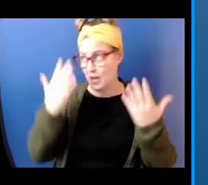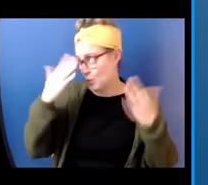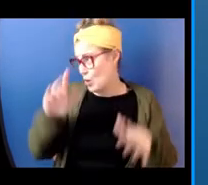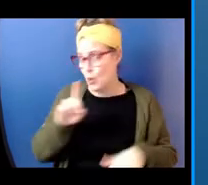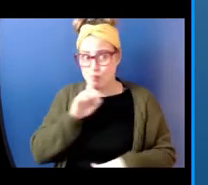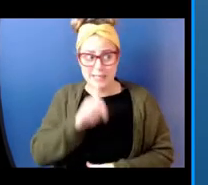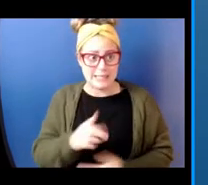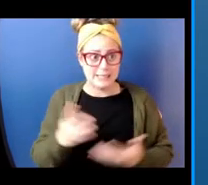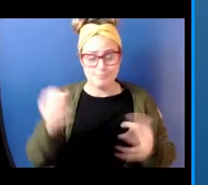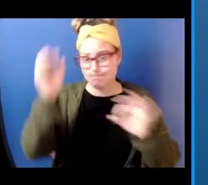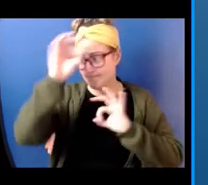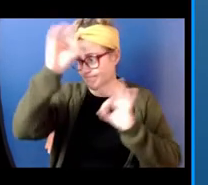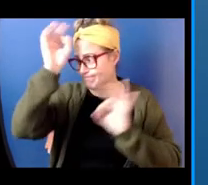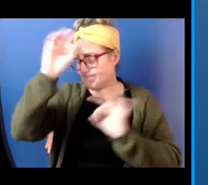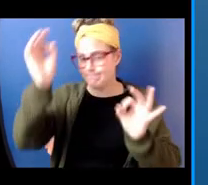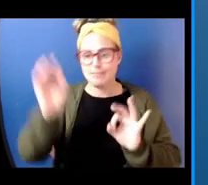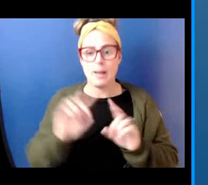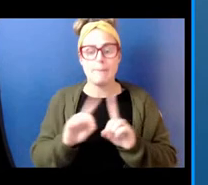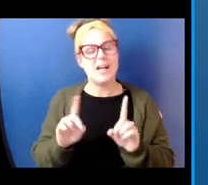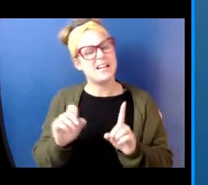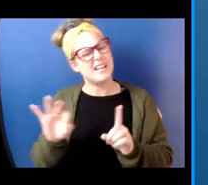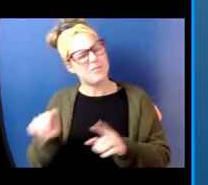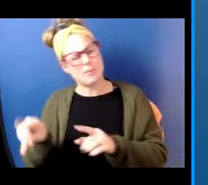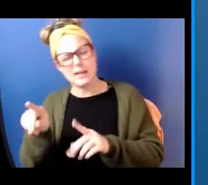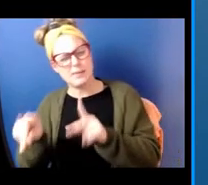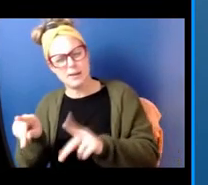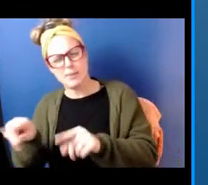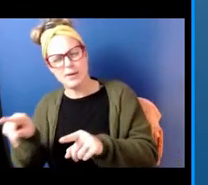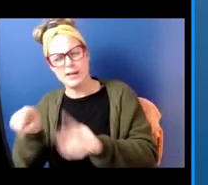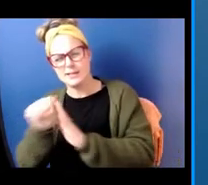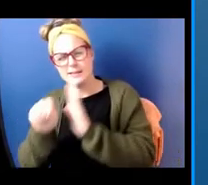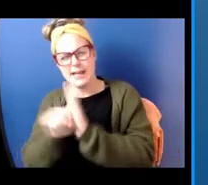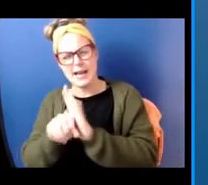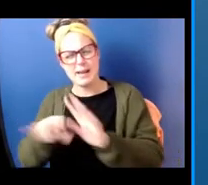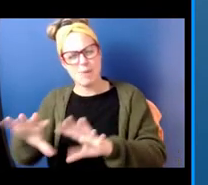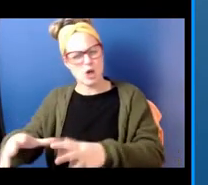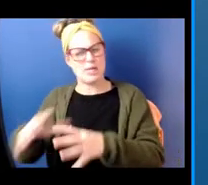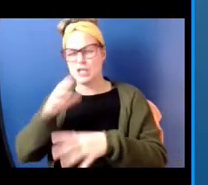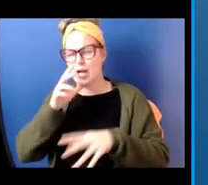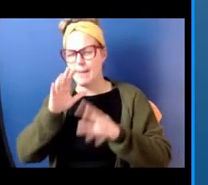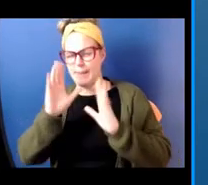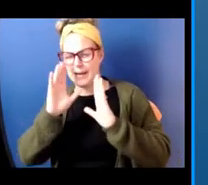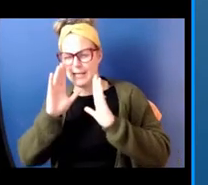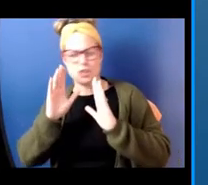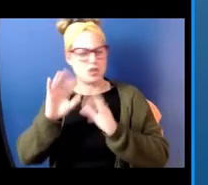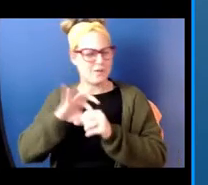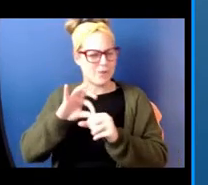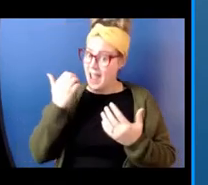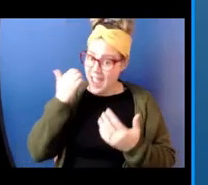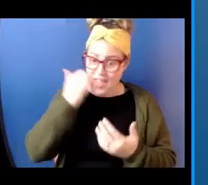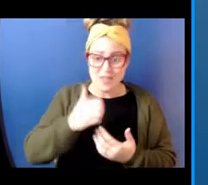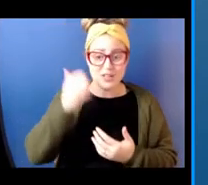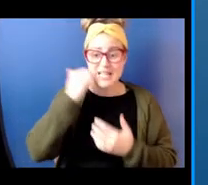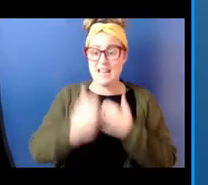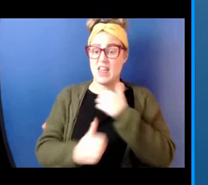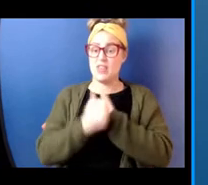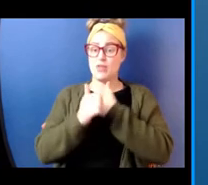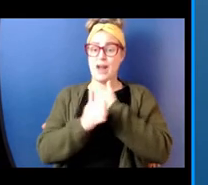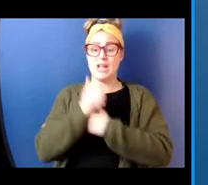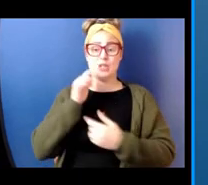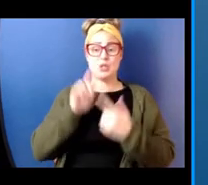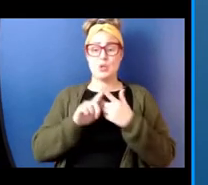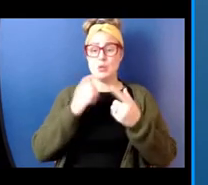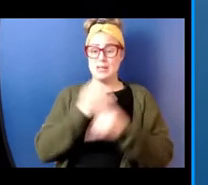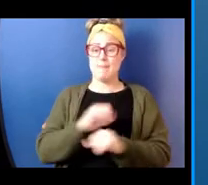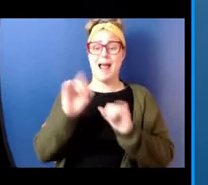attention to voting laws just strikes me as weird I mean I I think I think how people vote uh is more important